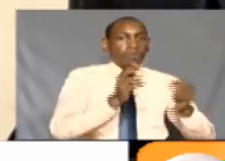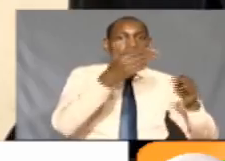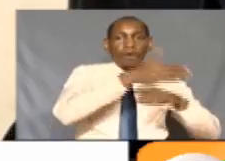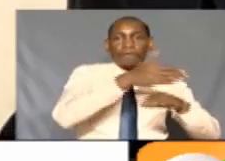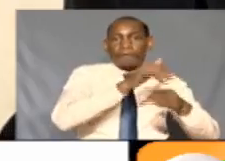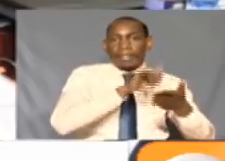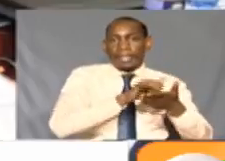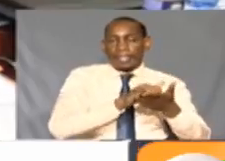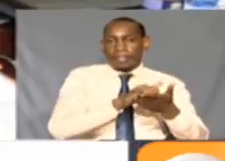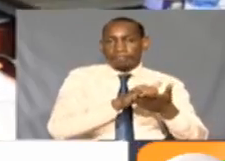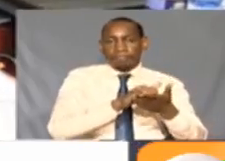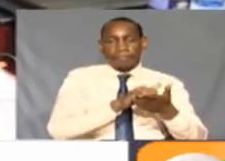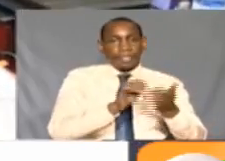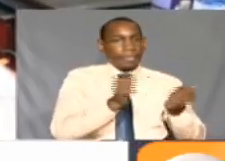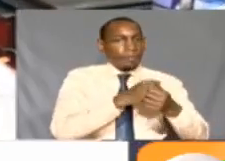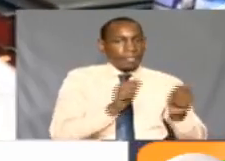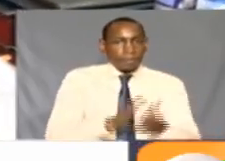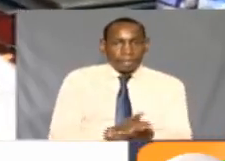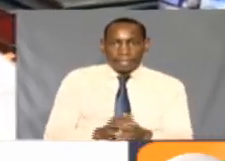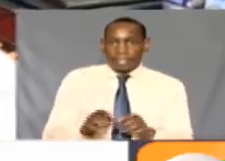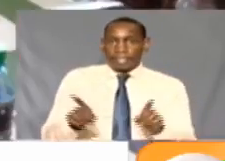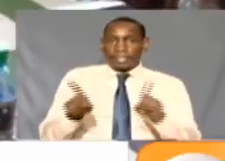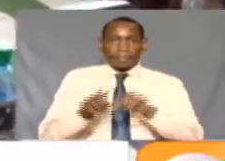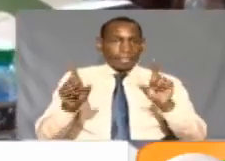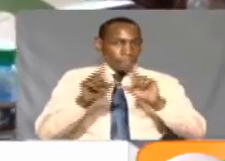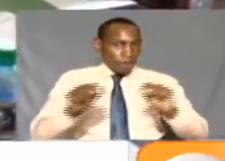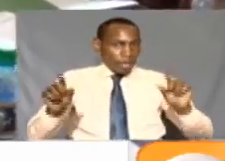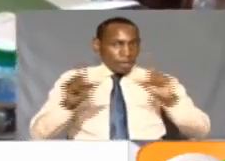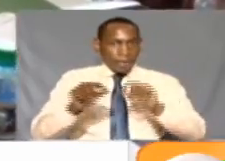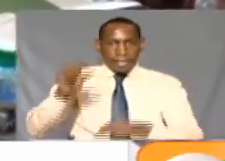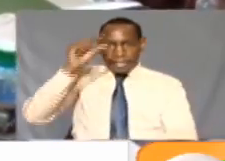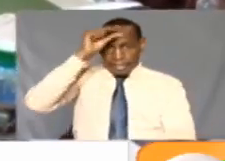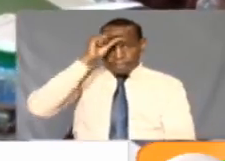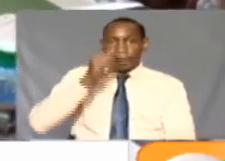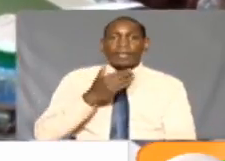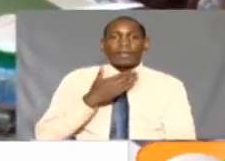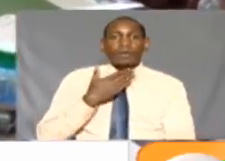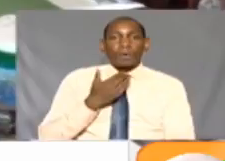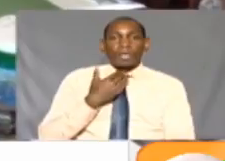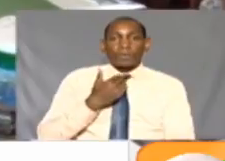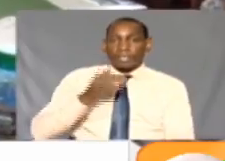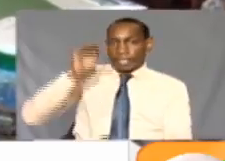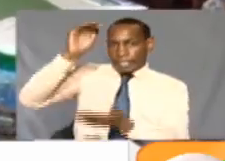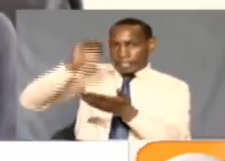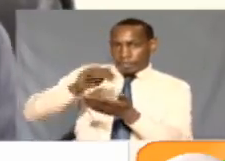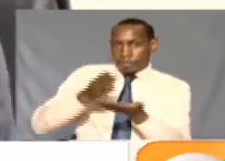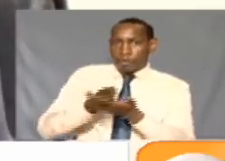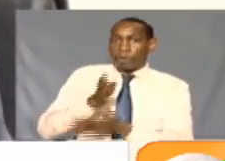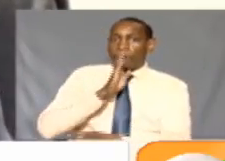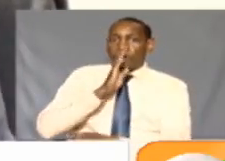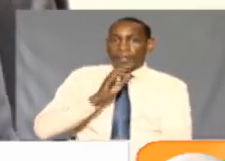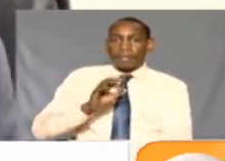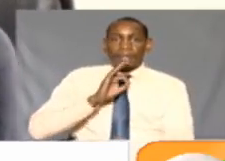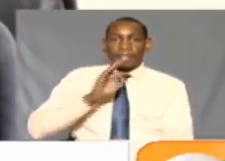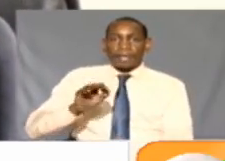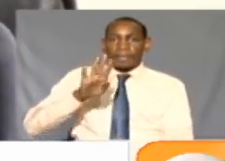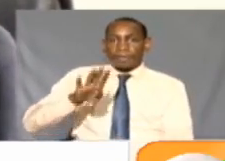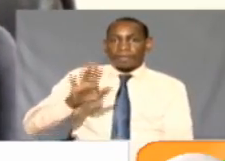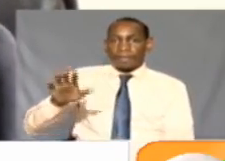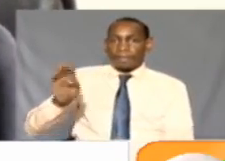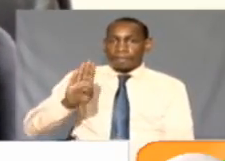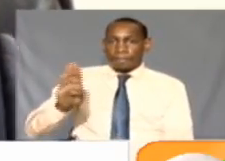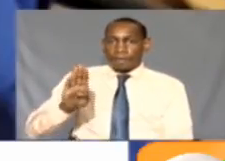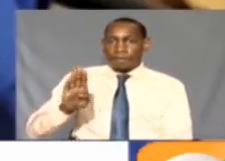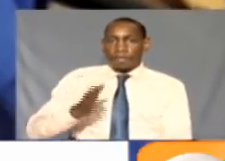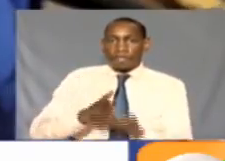not useful at all. However, despite his sentiments, the government wants to plug its deficit by borrowing 345 billion shillings